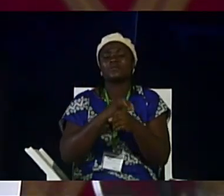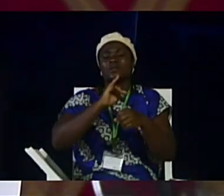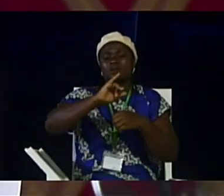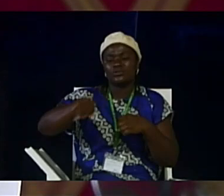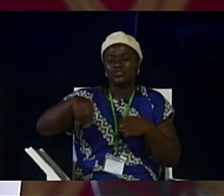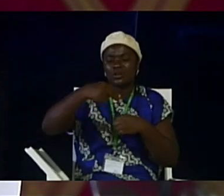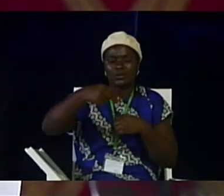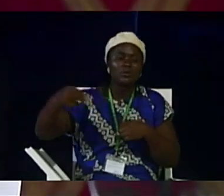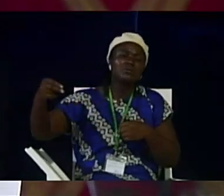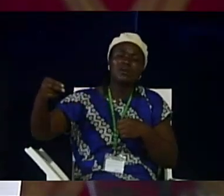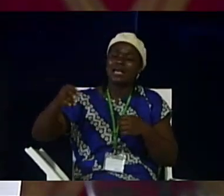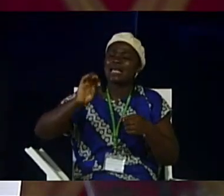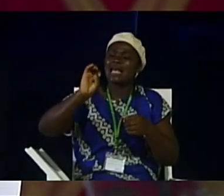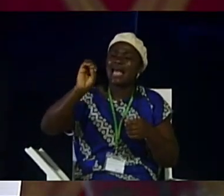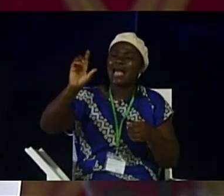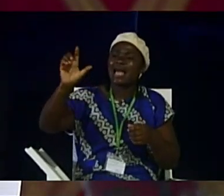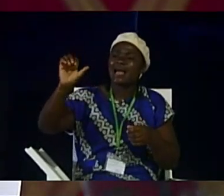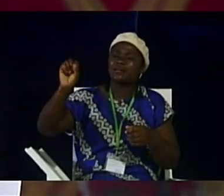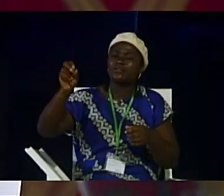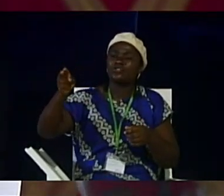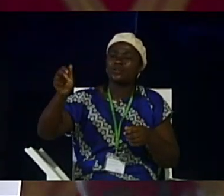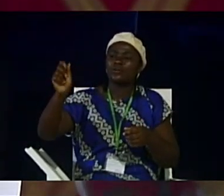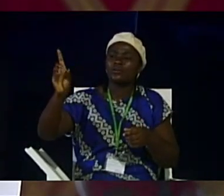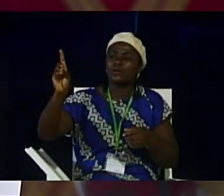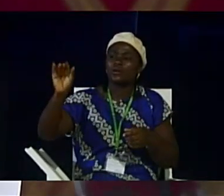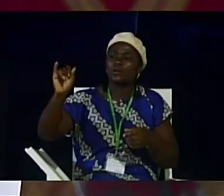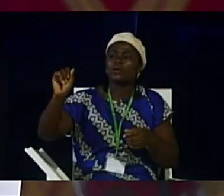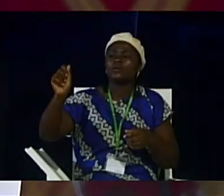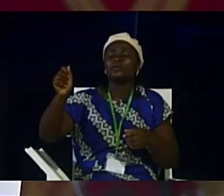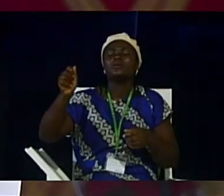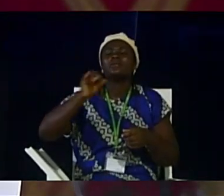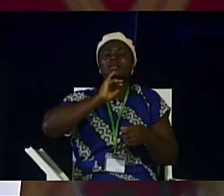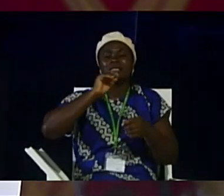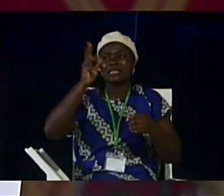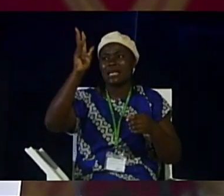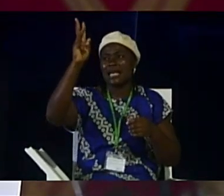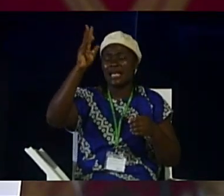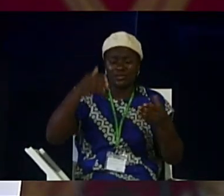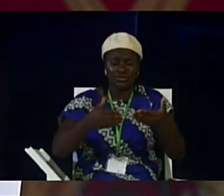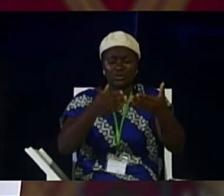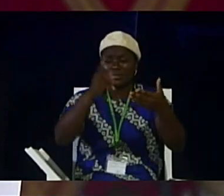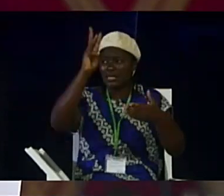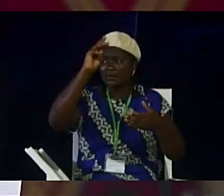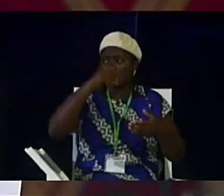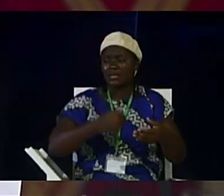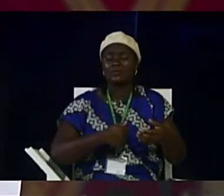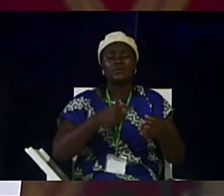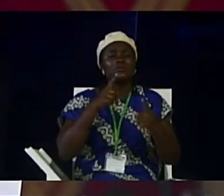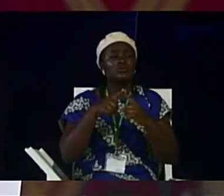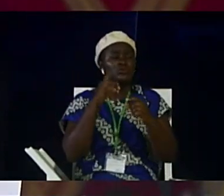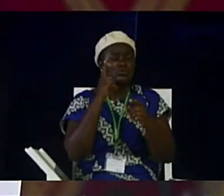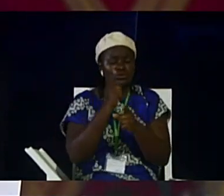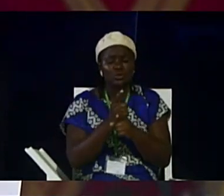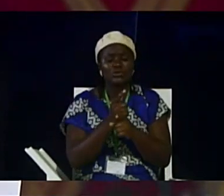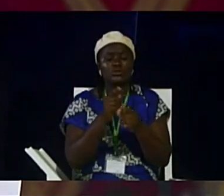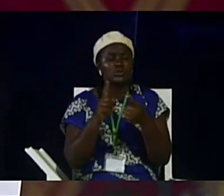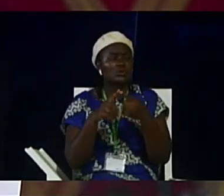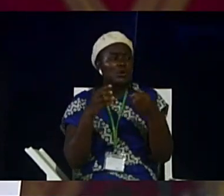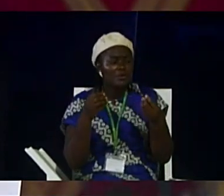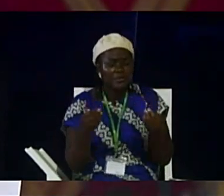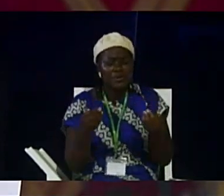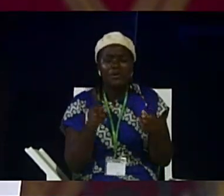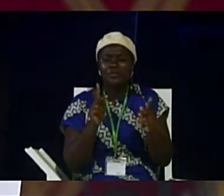Jehovah El Shaddai is introducing himself to just a few other people other than